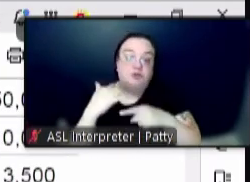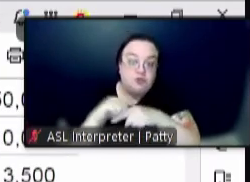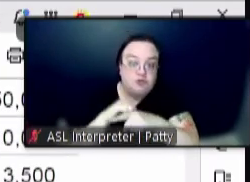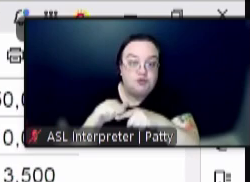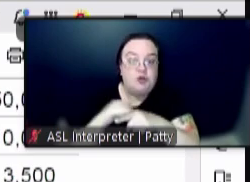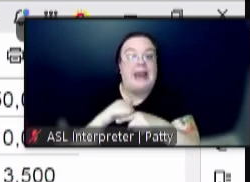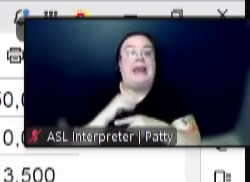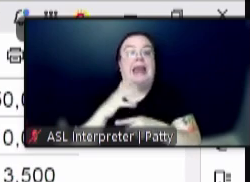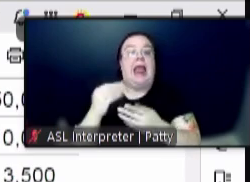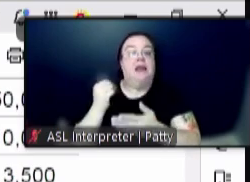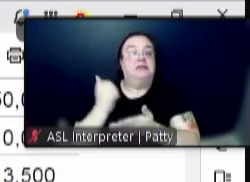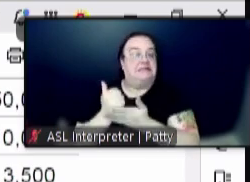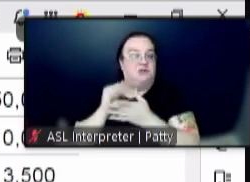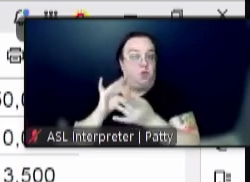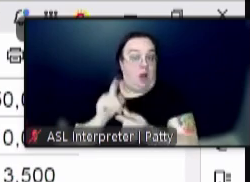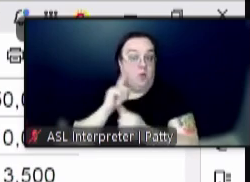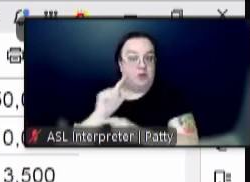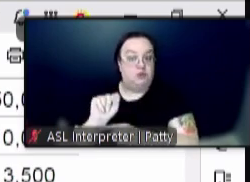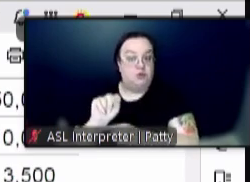tuition assistance.